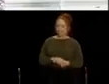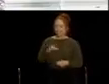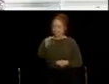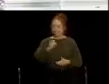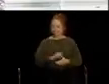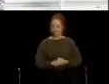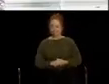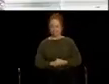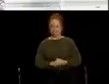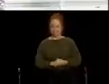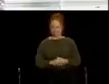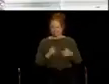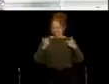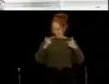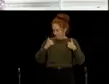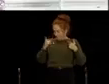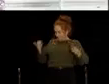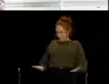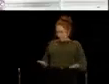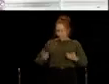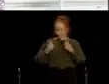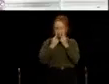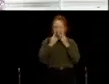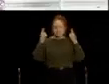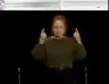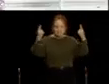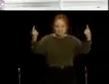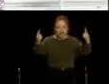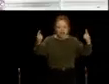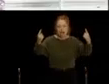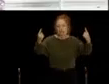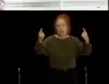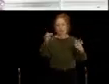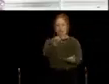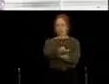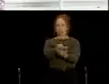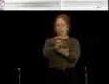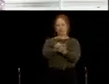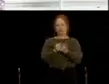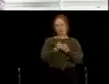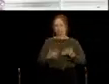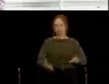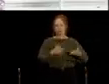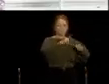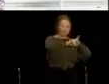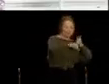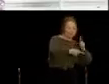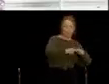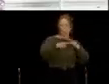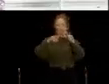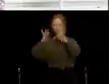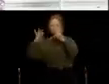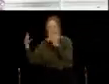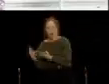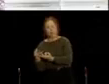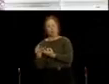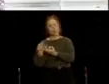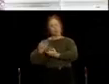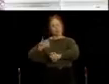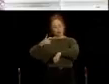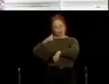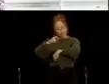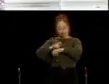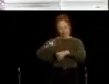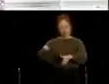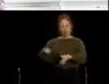I would not be here today without my friends and my family. And so by the time that I got to school and by the time that